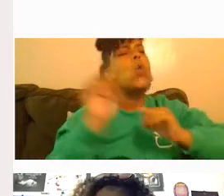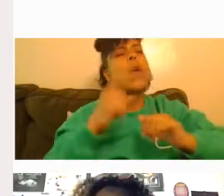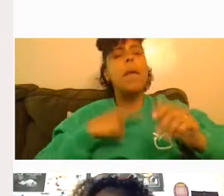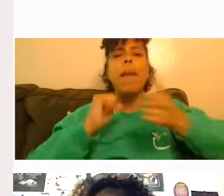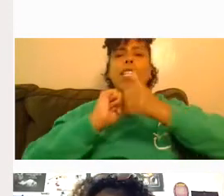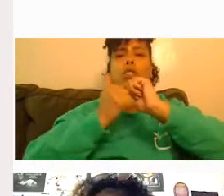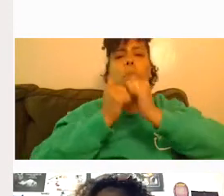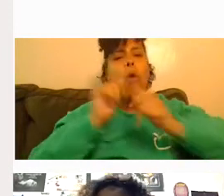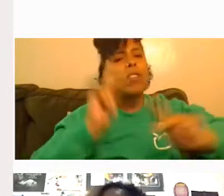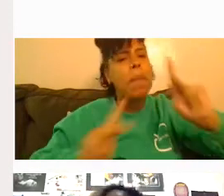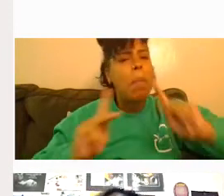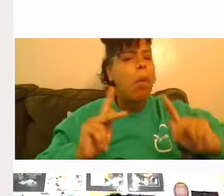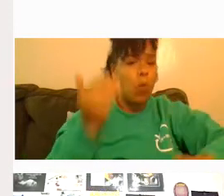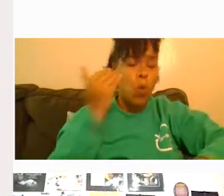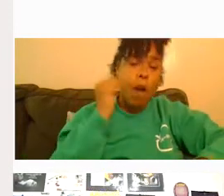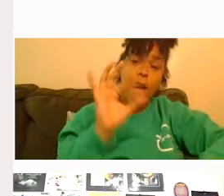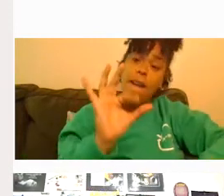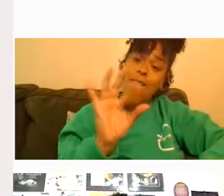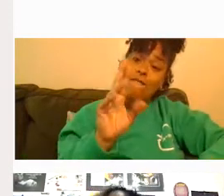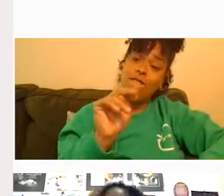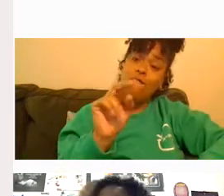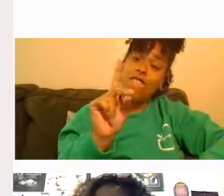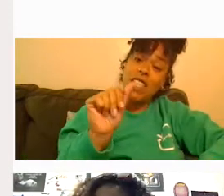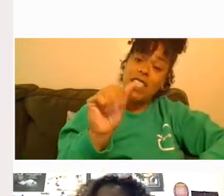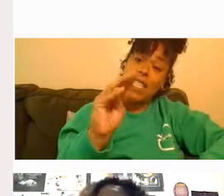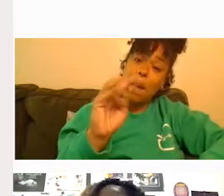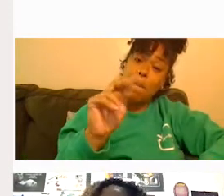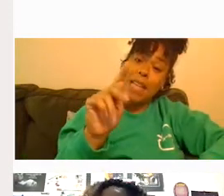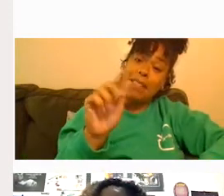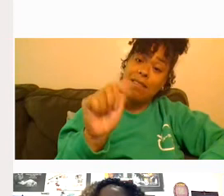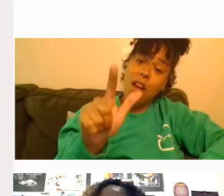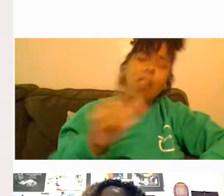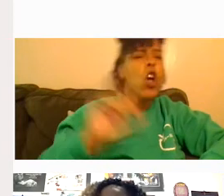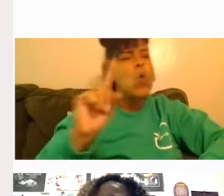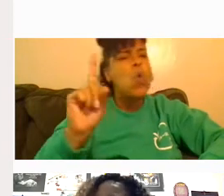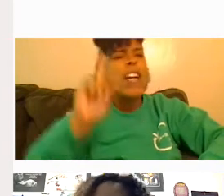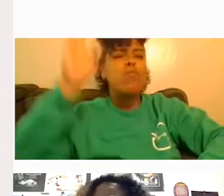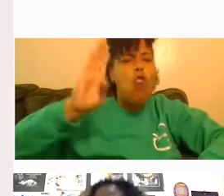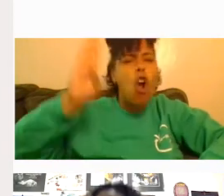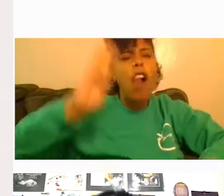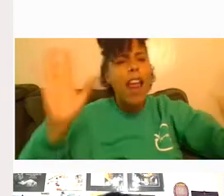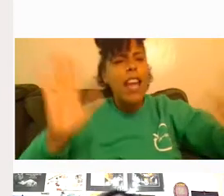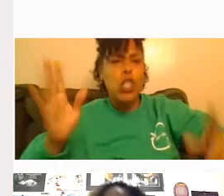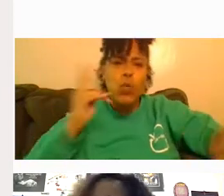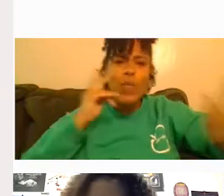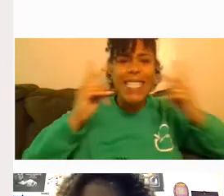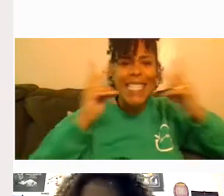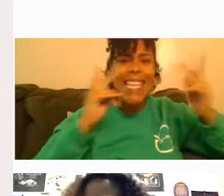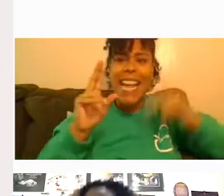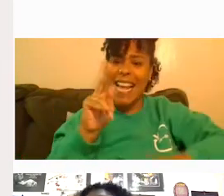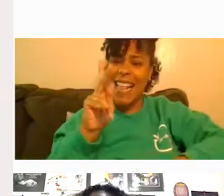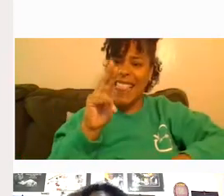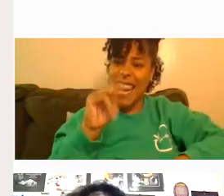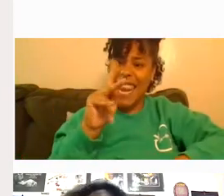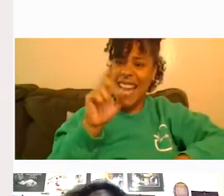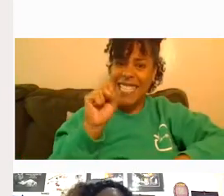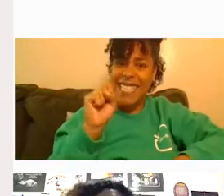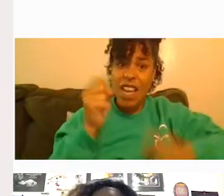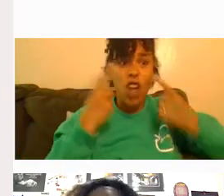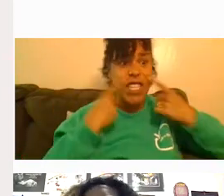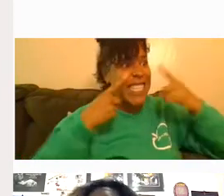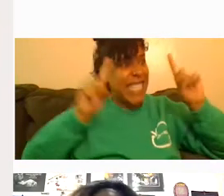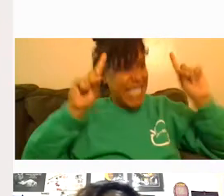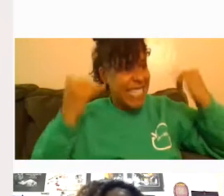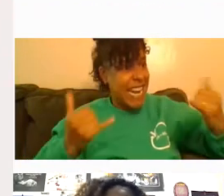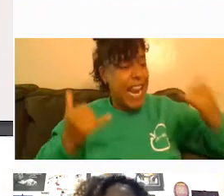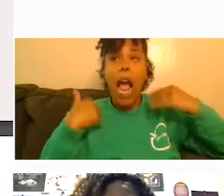house here? You see how good the Nets are doing? We win with the fundamentals. Even the Knicks are doing good. I don't know what's happening